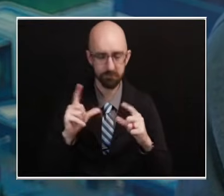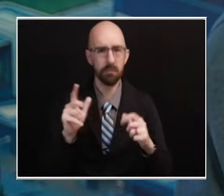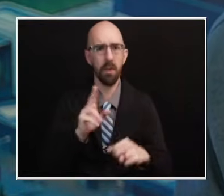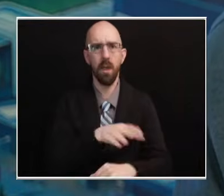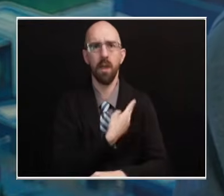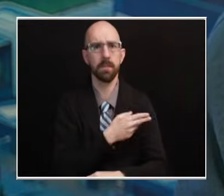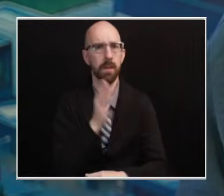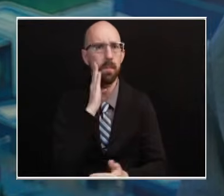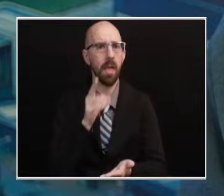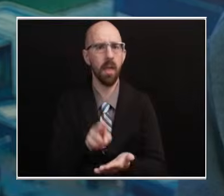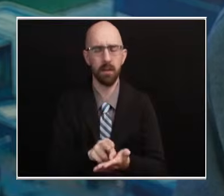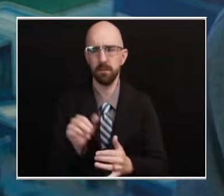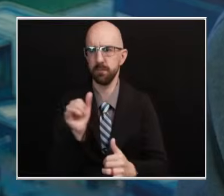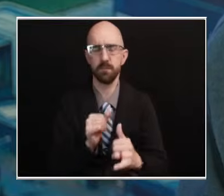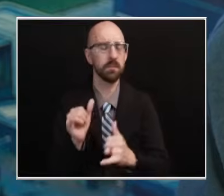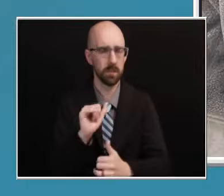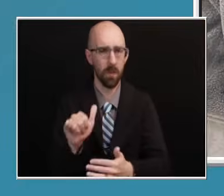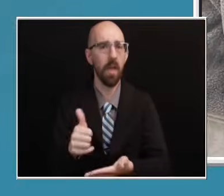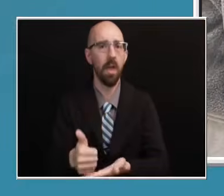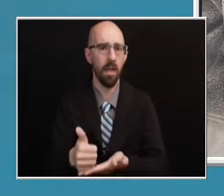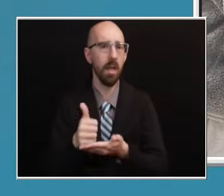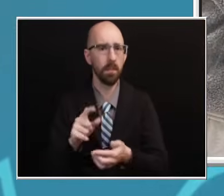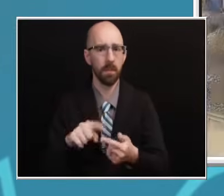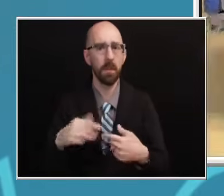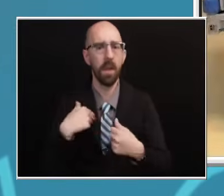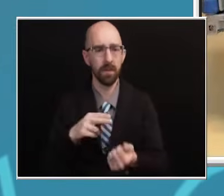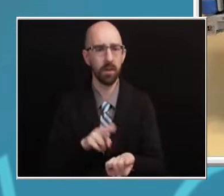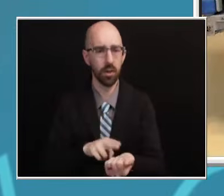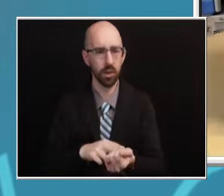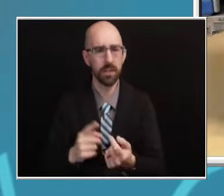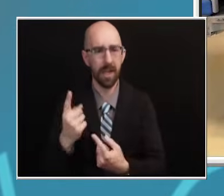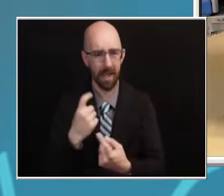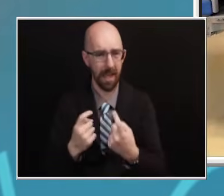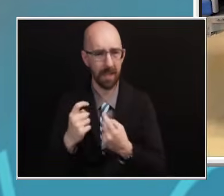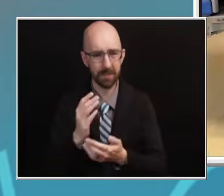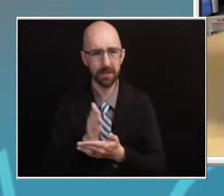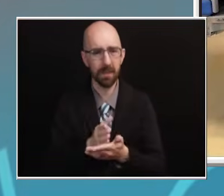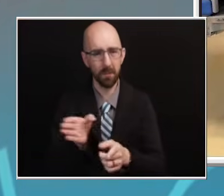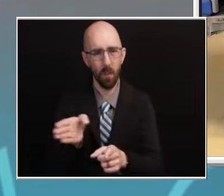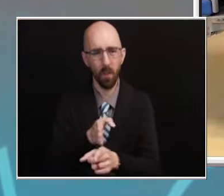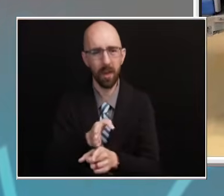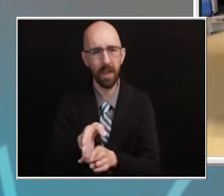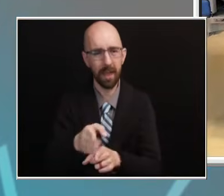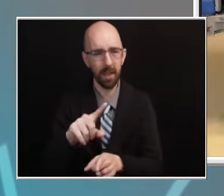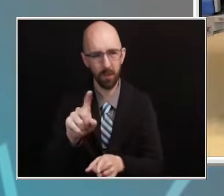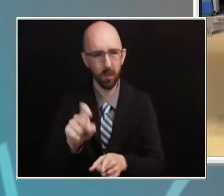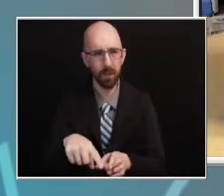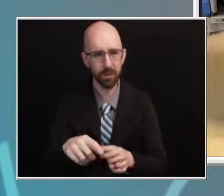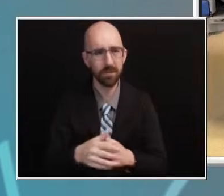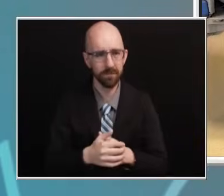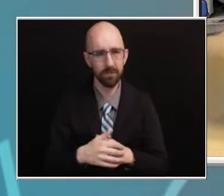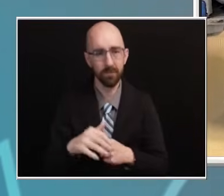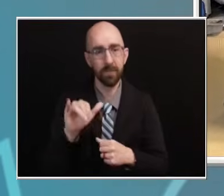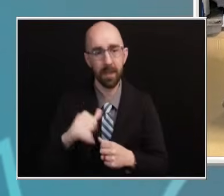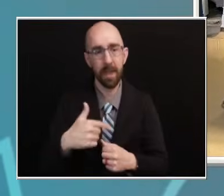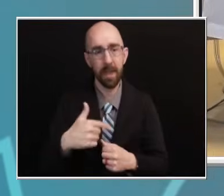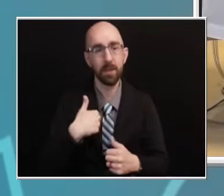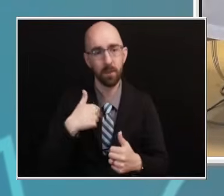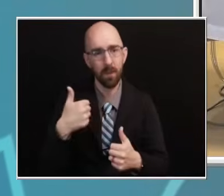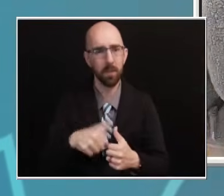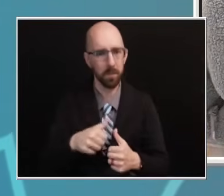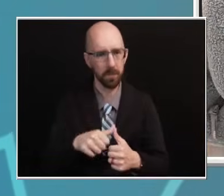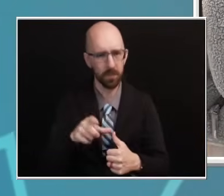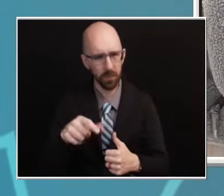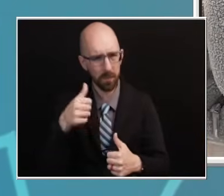it did help to have the nurse ask those orienting questions, and that's what I remember. Do you remember seeing Lisa for the